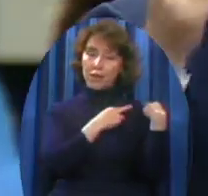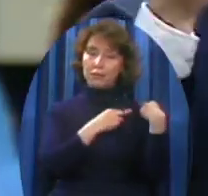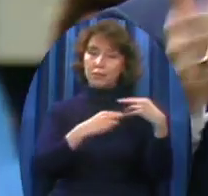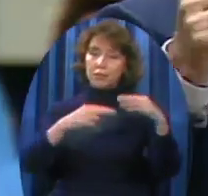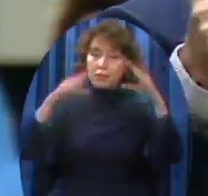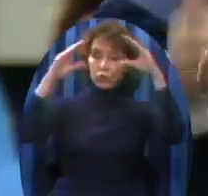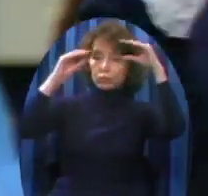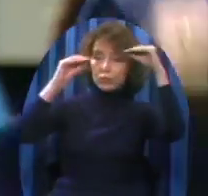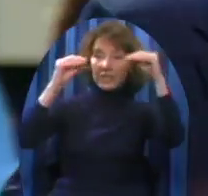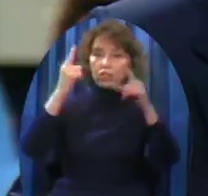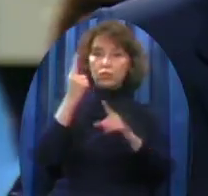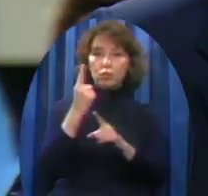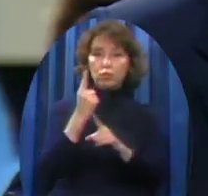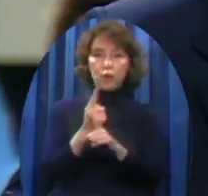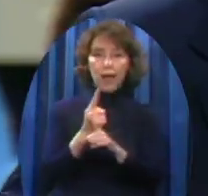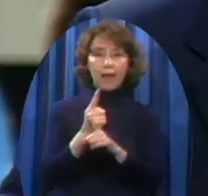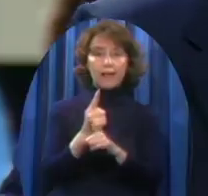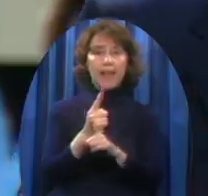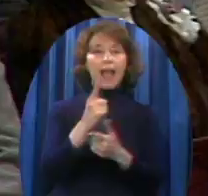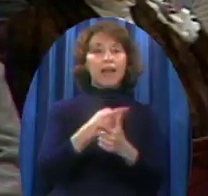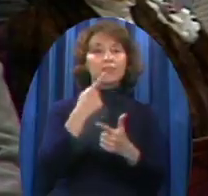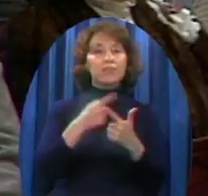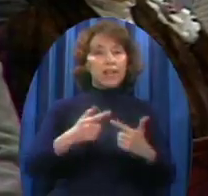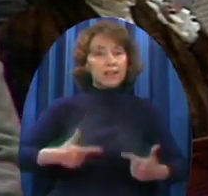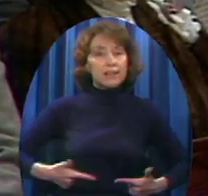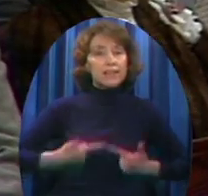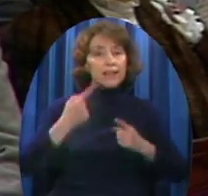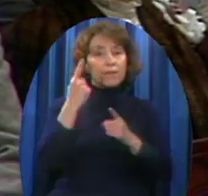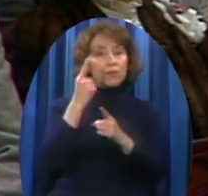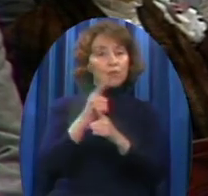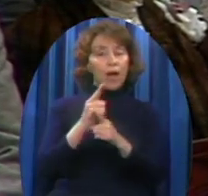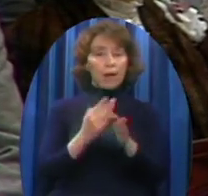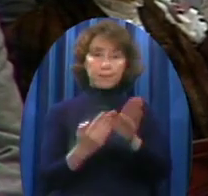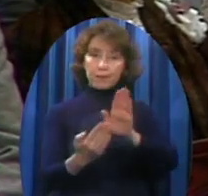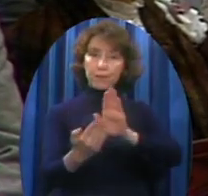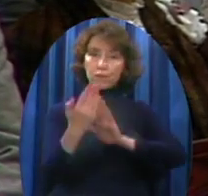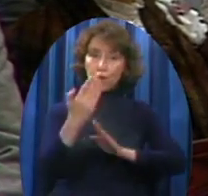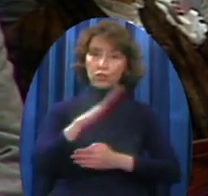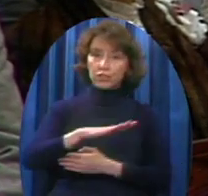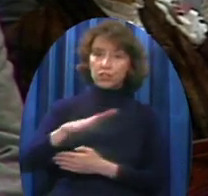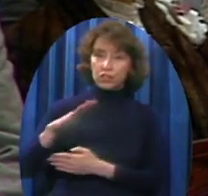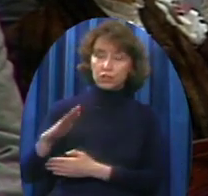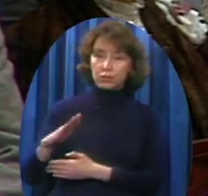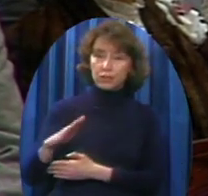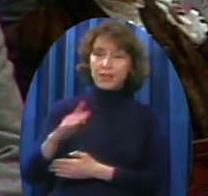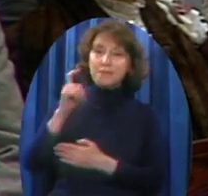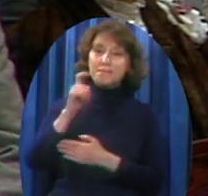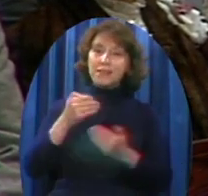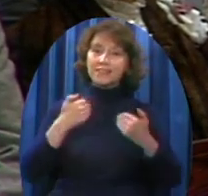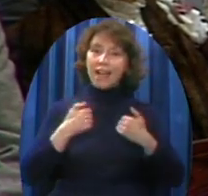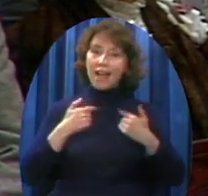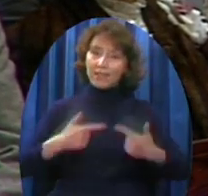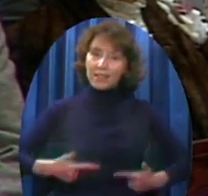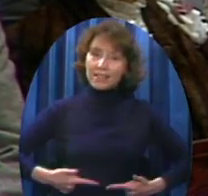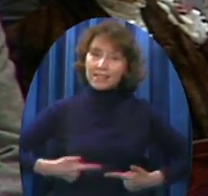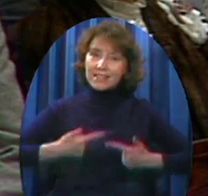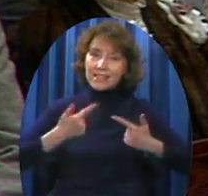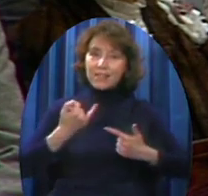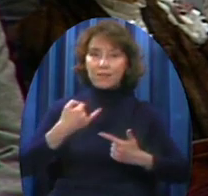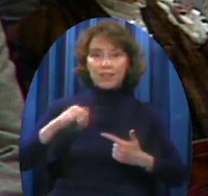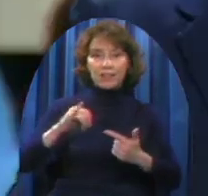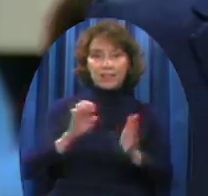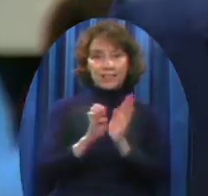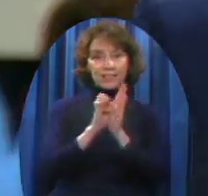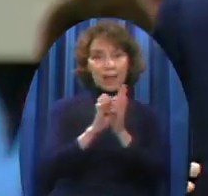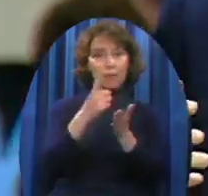to live what is right in front of our children so that they have a living example of what you're teaching. And boy, I think